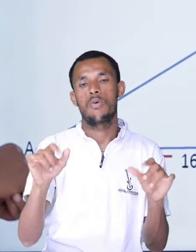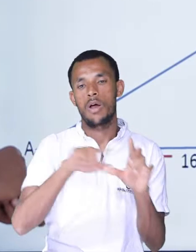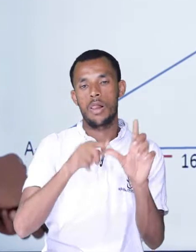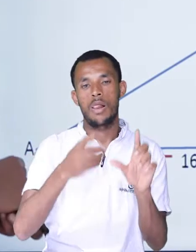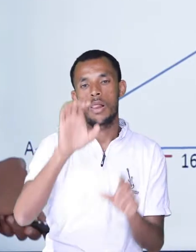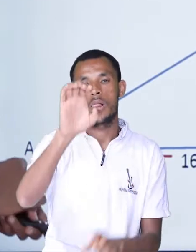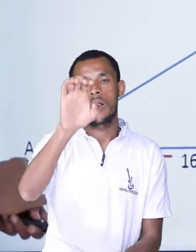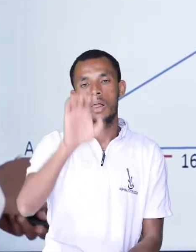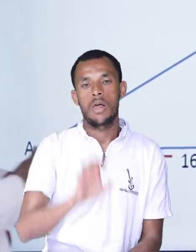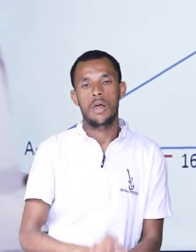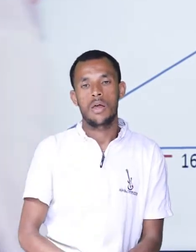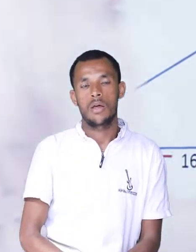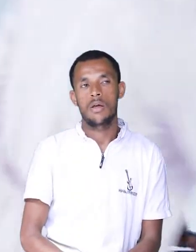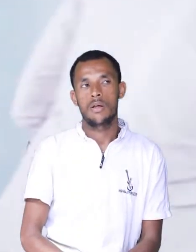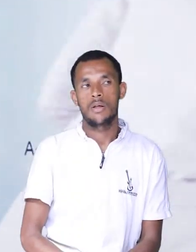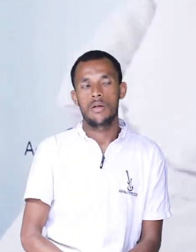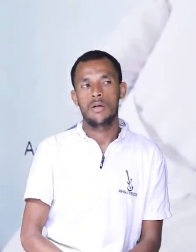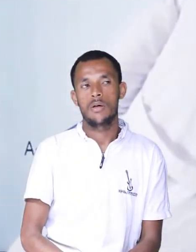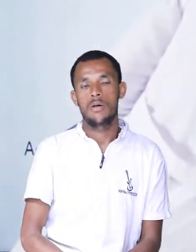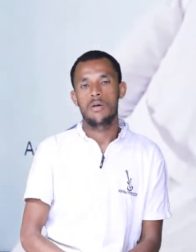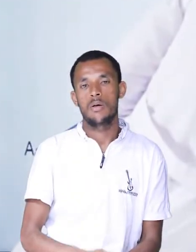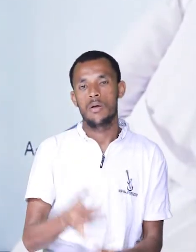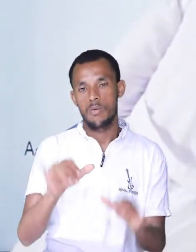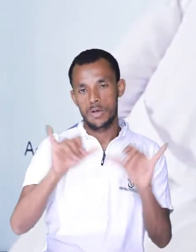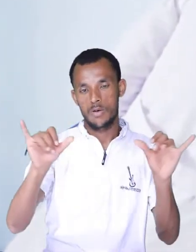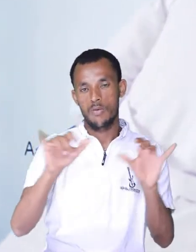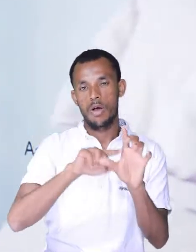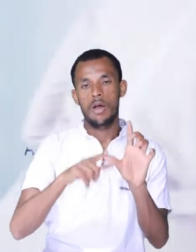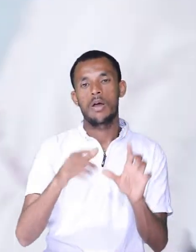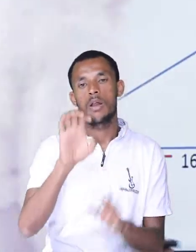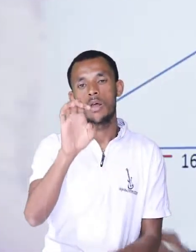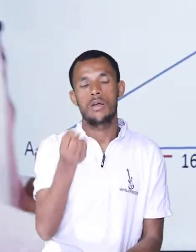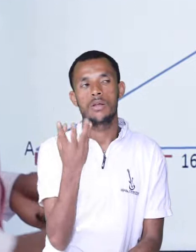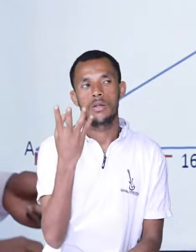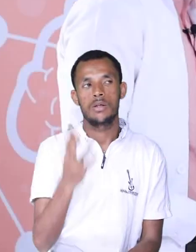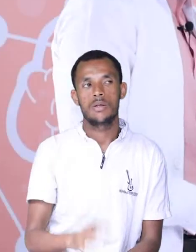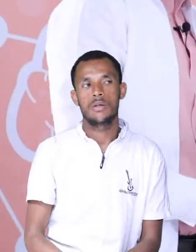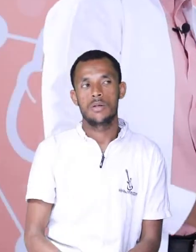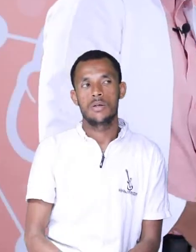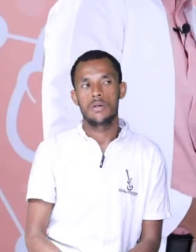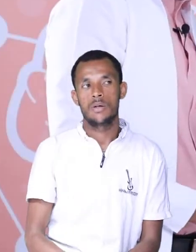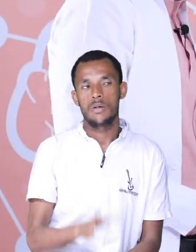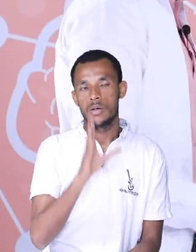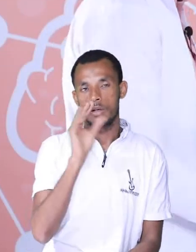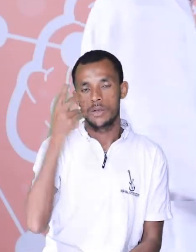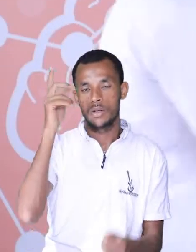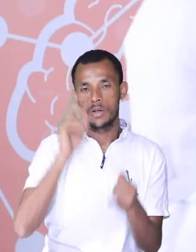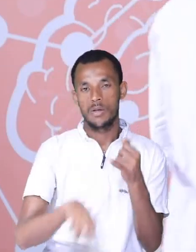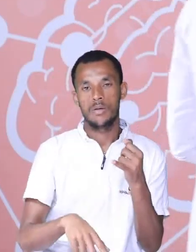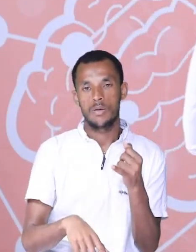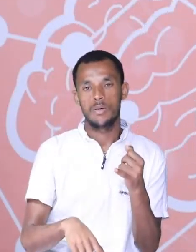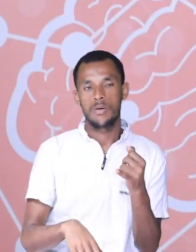E? Angle E. What is the measure of this angle? And the last one